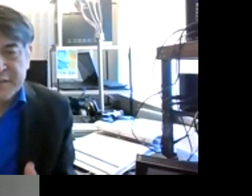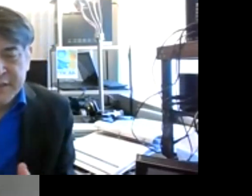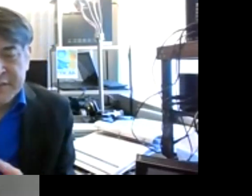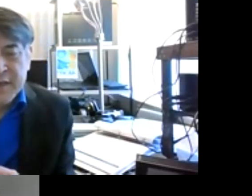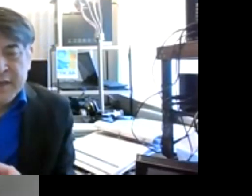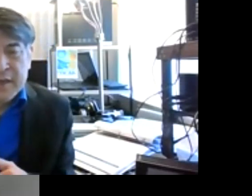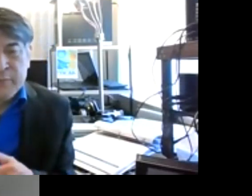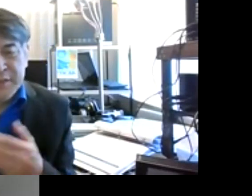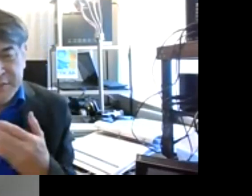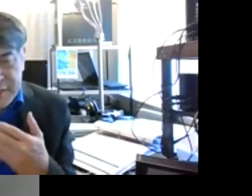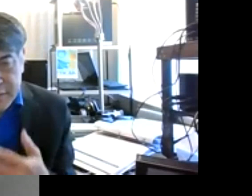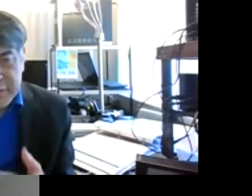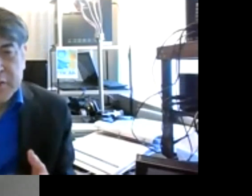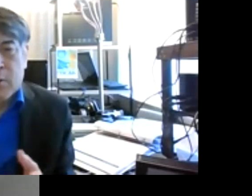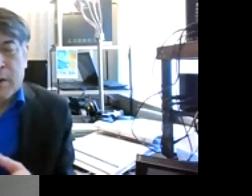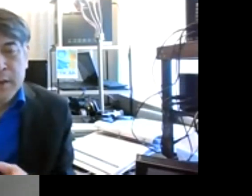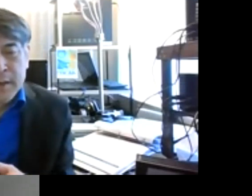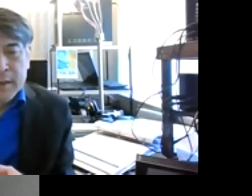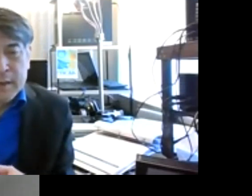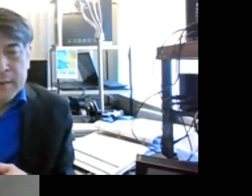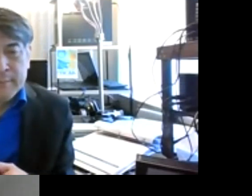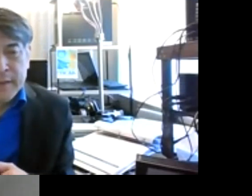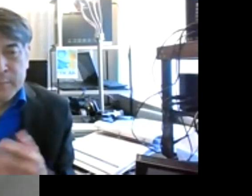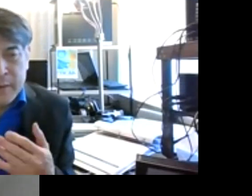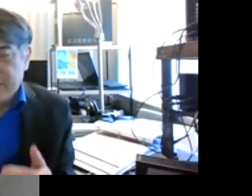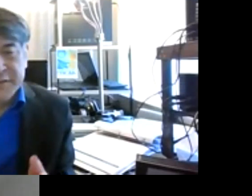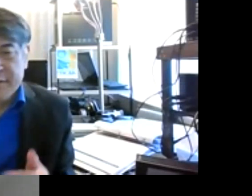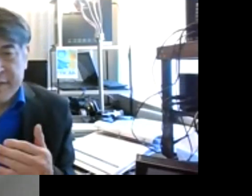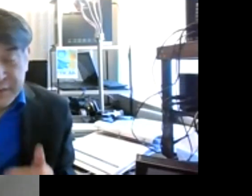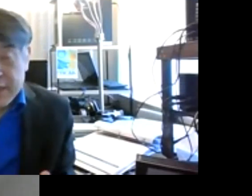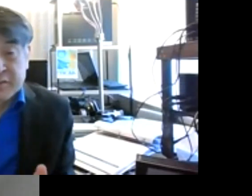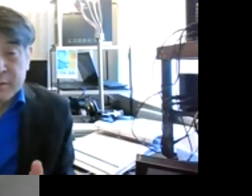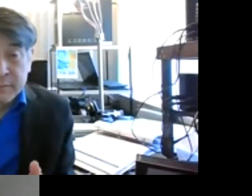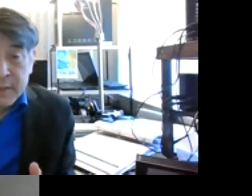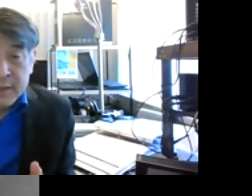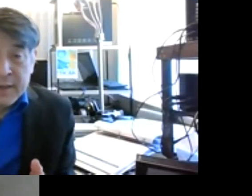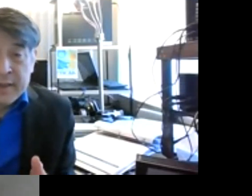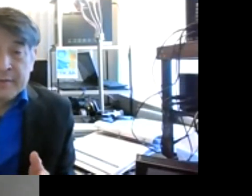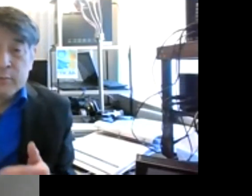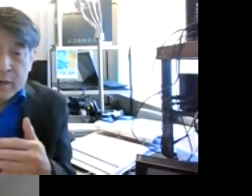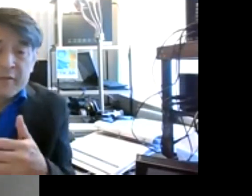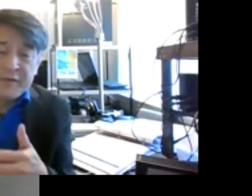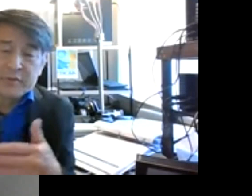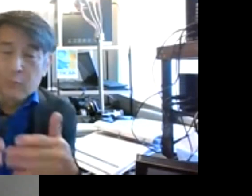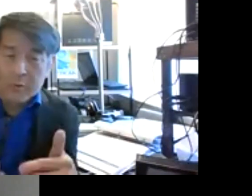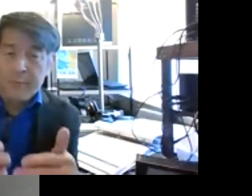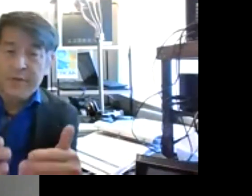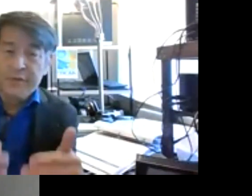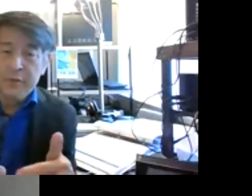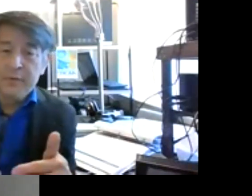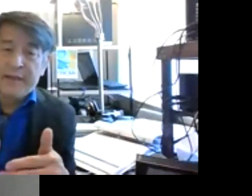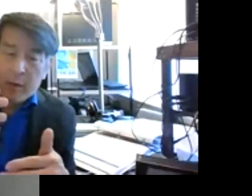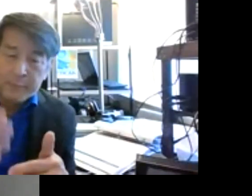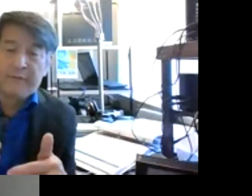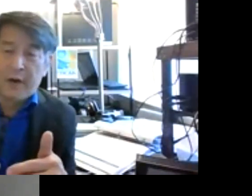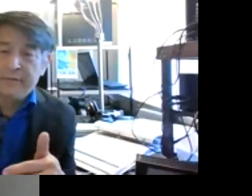not exist. And we just need to underscore and remind ourselves that is not true. And one of the things the work group can